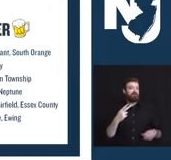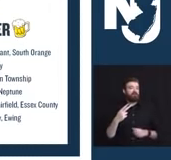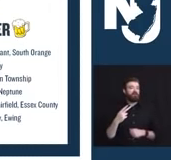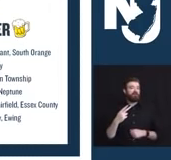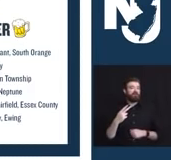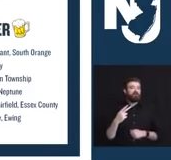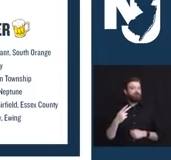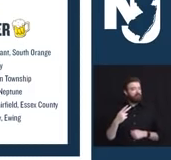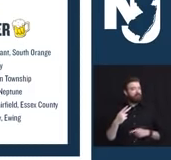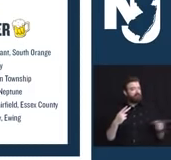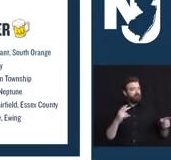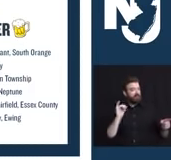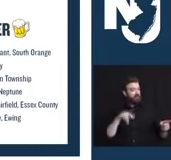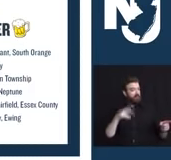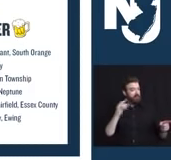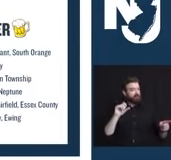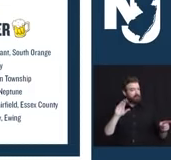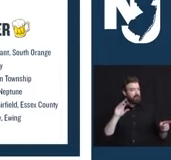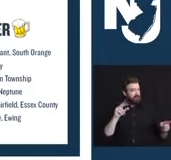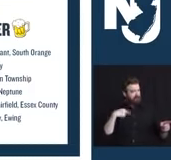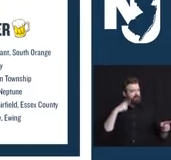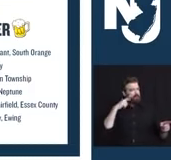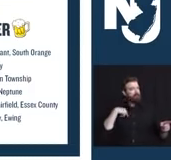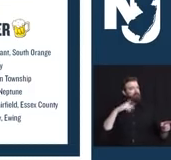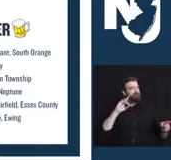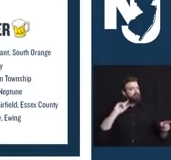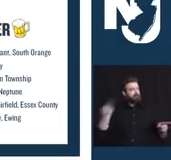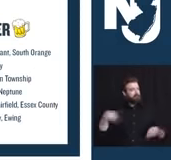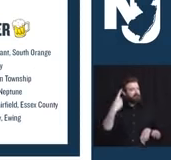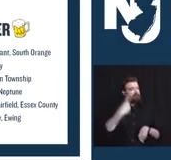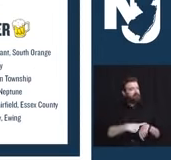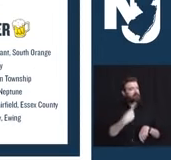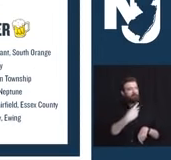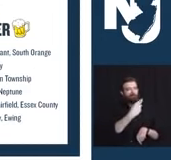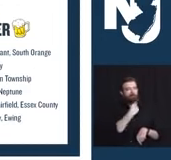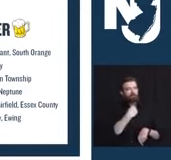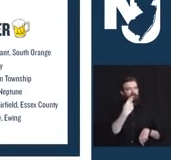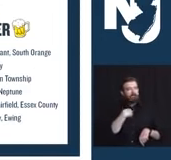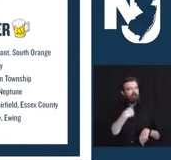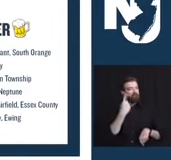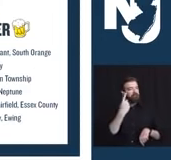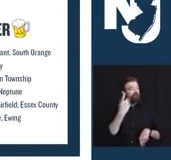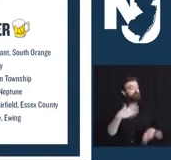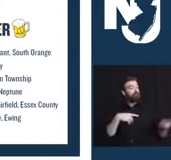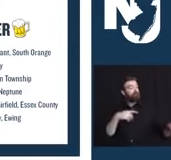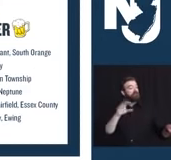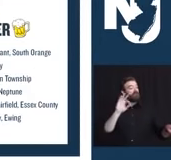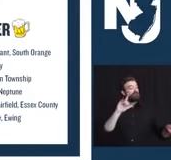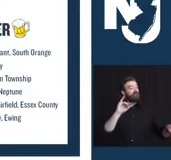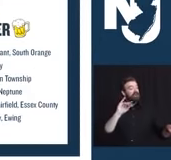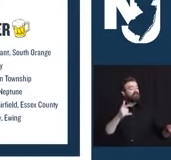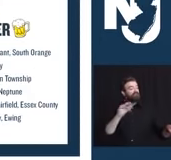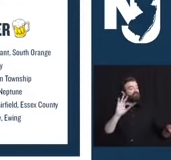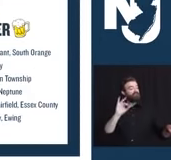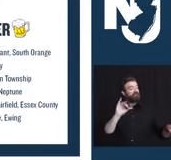last October, as I recall, on restaurant and bar aid. Flying Fish Brewing Company in